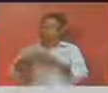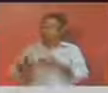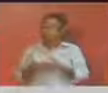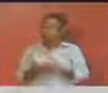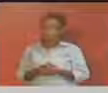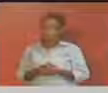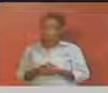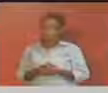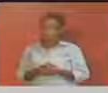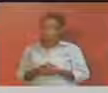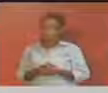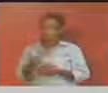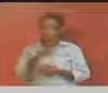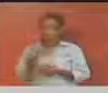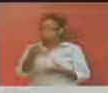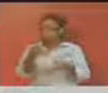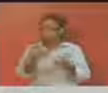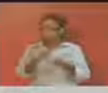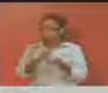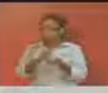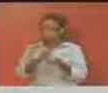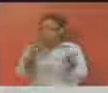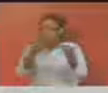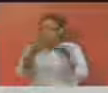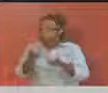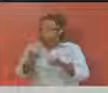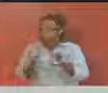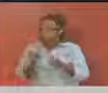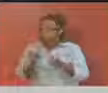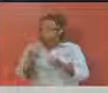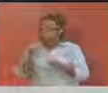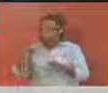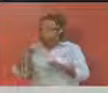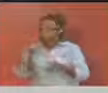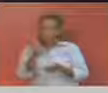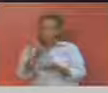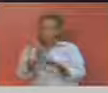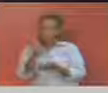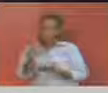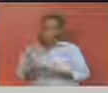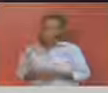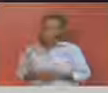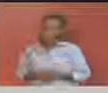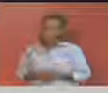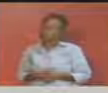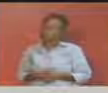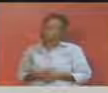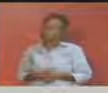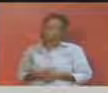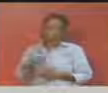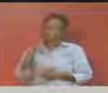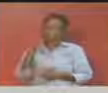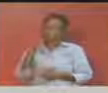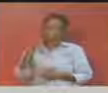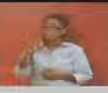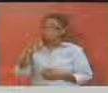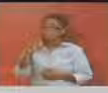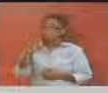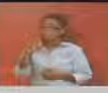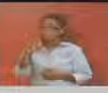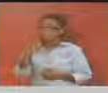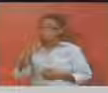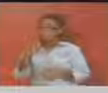their recommendation, is not only the drug, the label, the site that is manufactured, and the